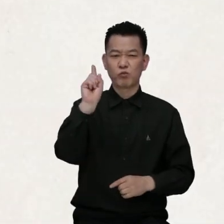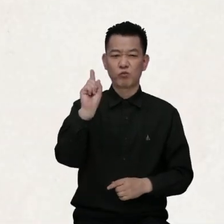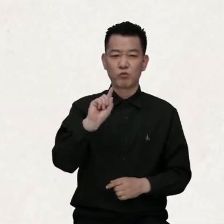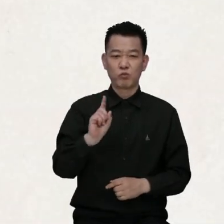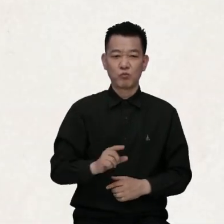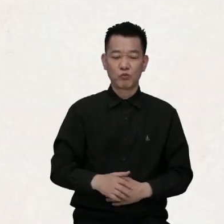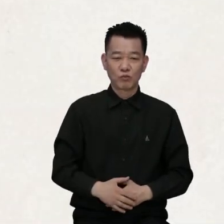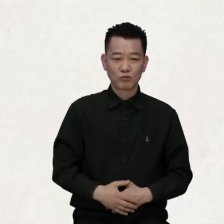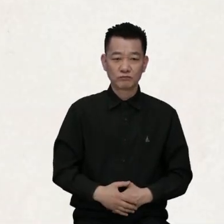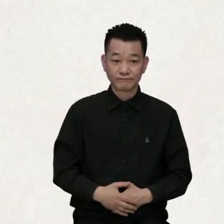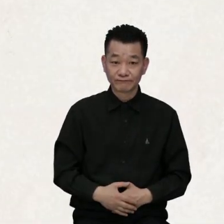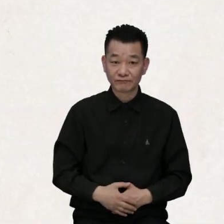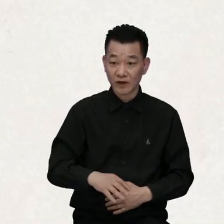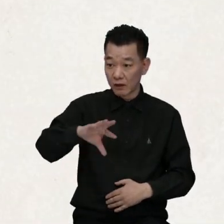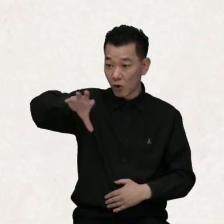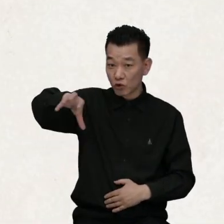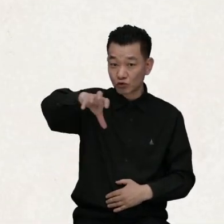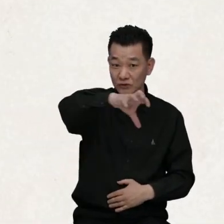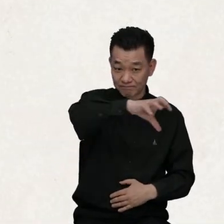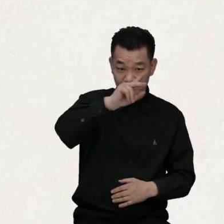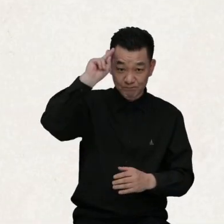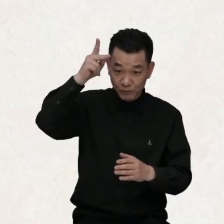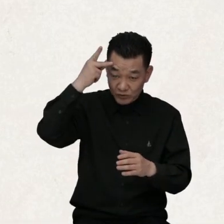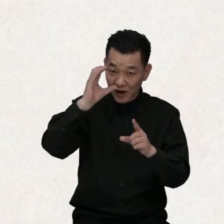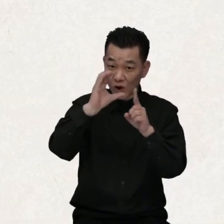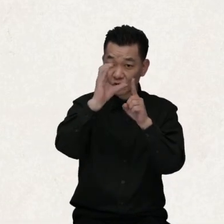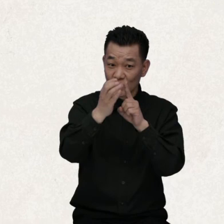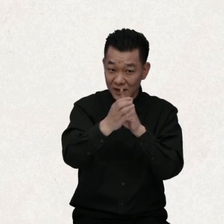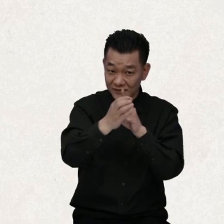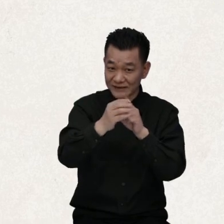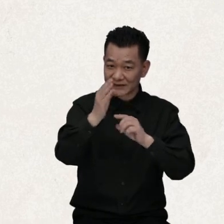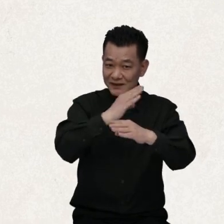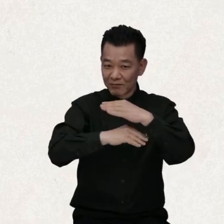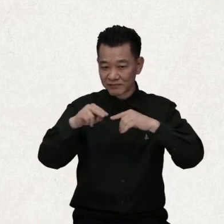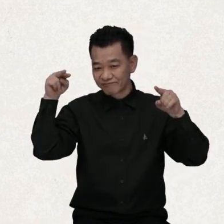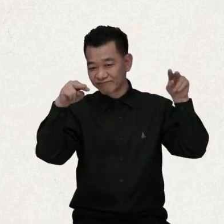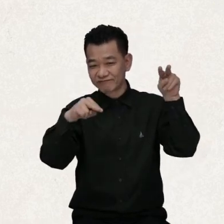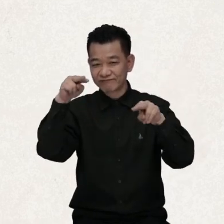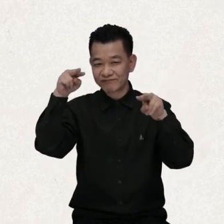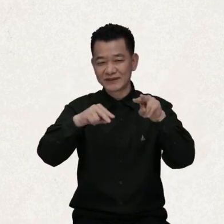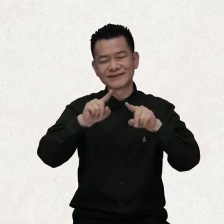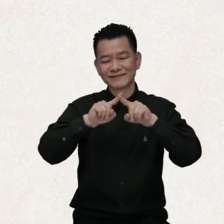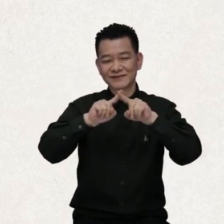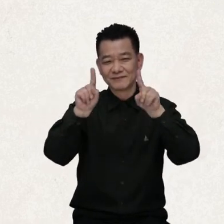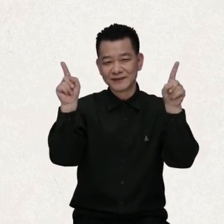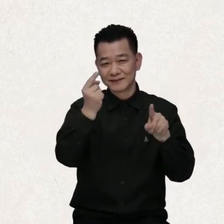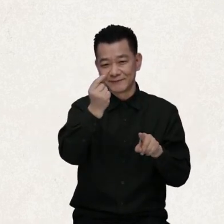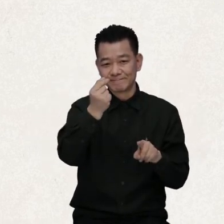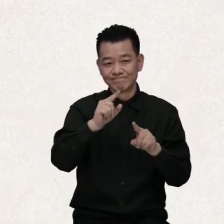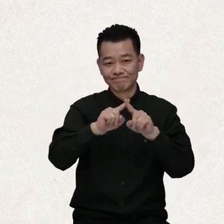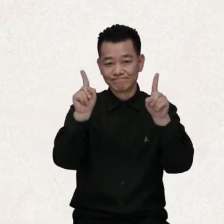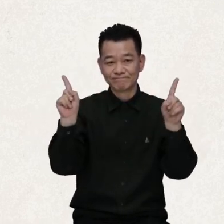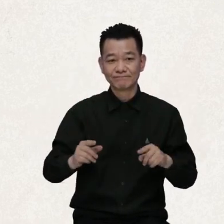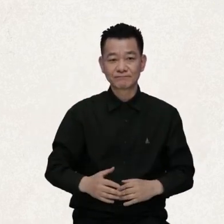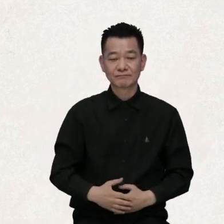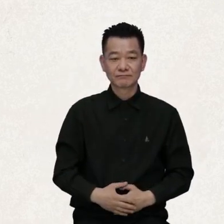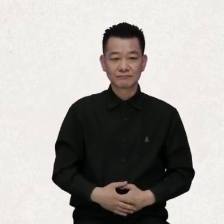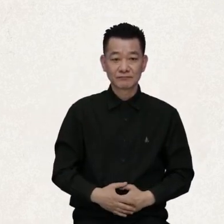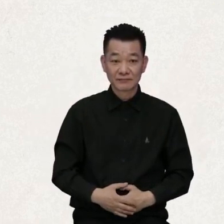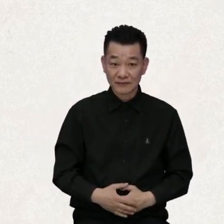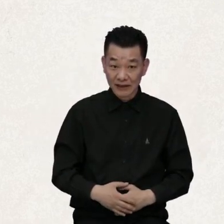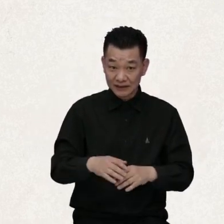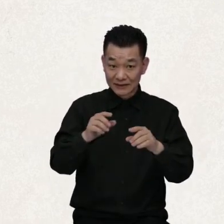No, that is not true. It is slightly different to define the persons with disabilities by countries as they have their own